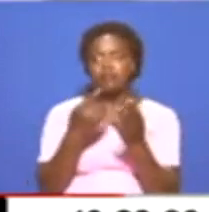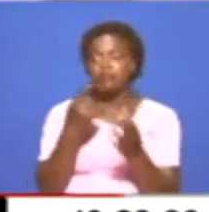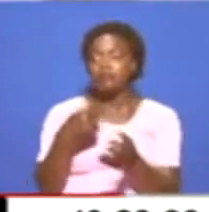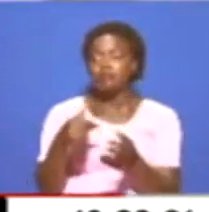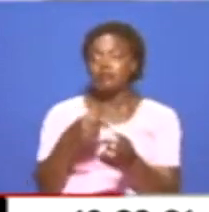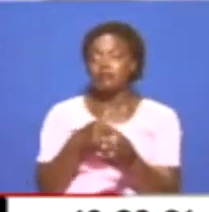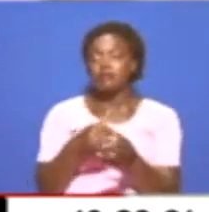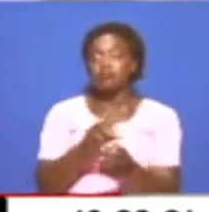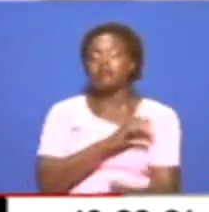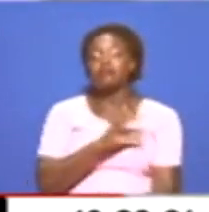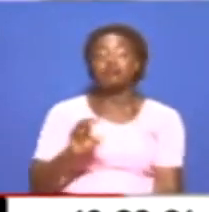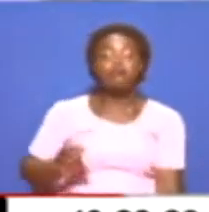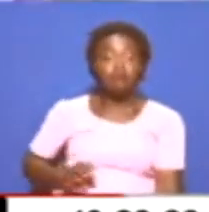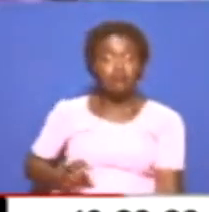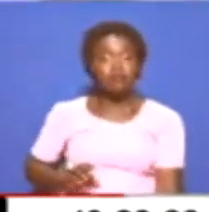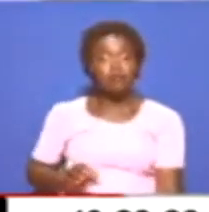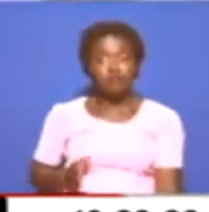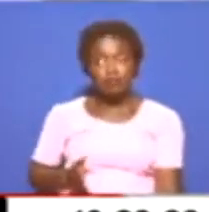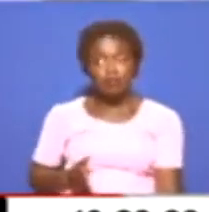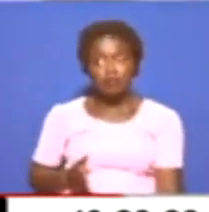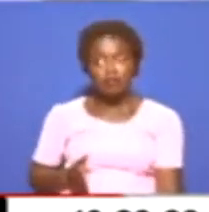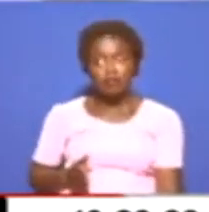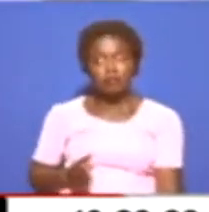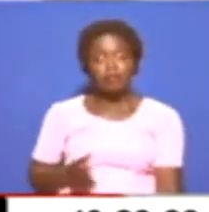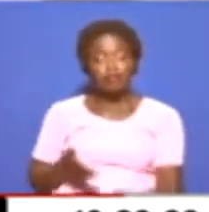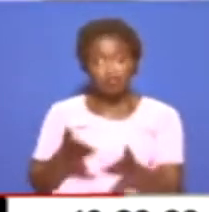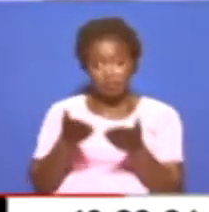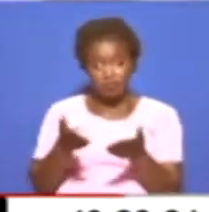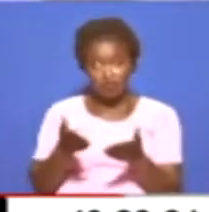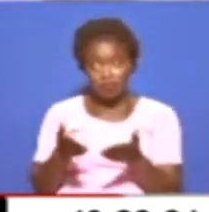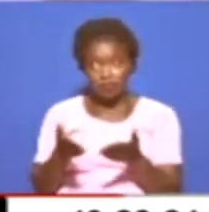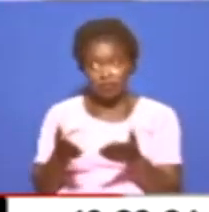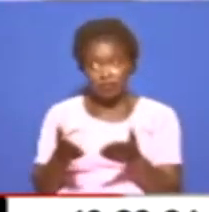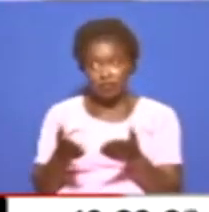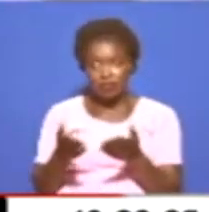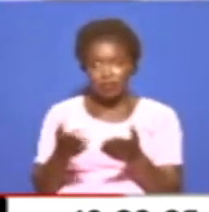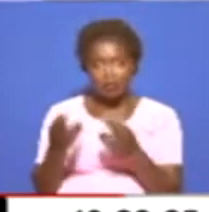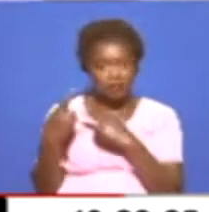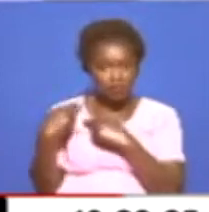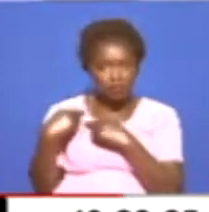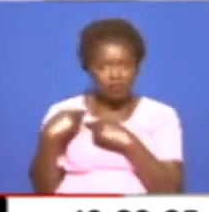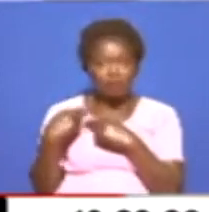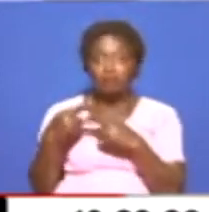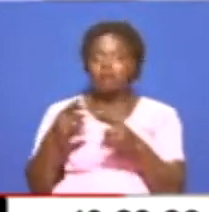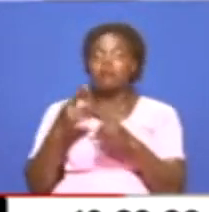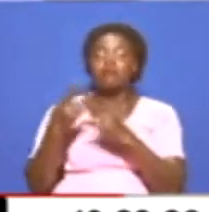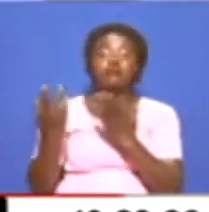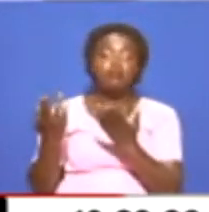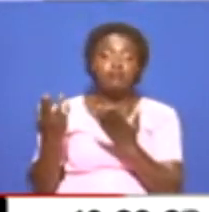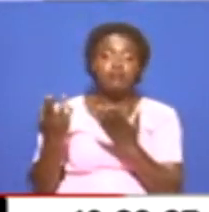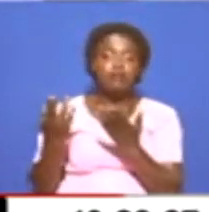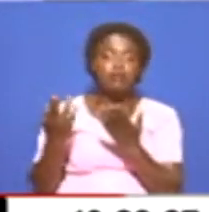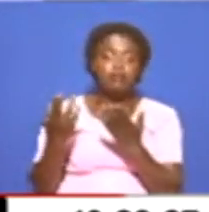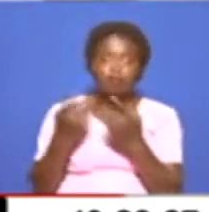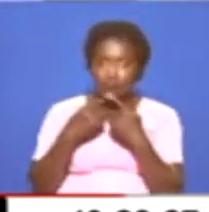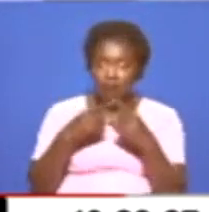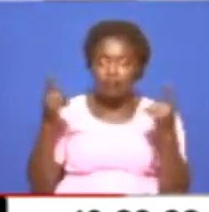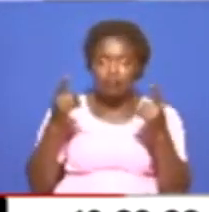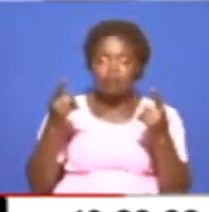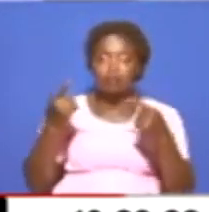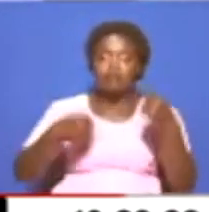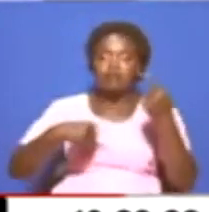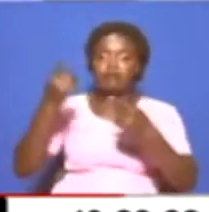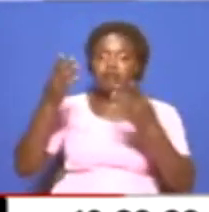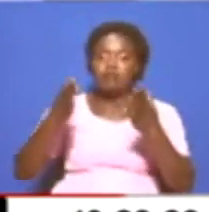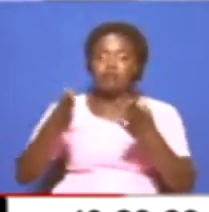mm-hmm. commission, the commission as is constituted, mm-hmm. is the one that will be charged with the responsibility of declaring the winner or the